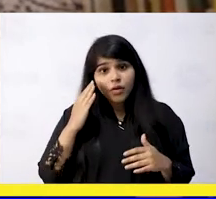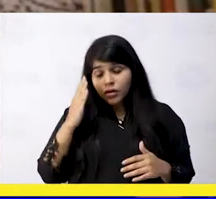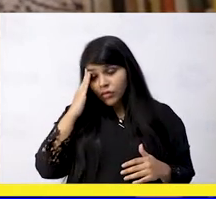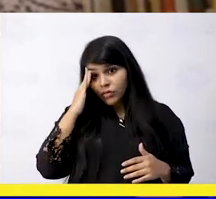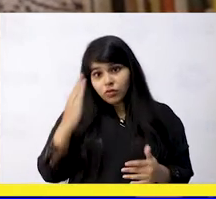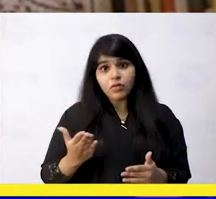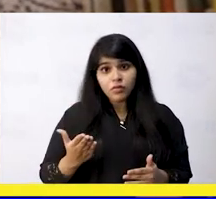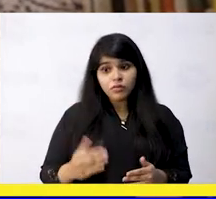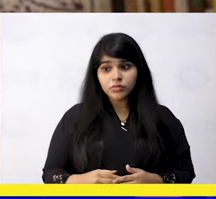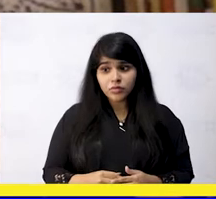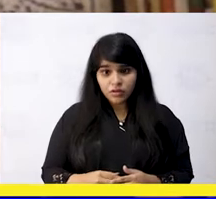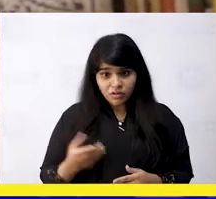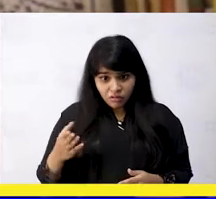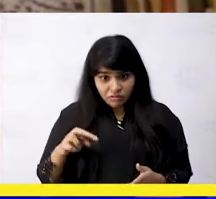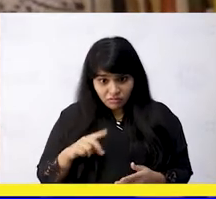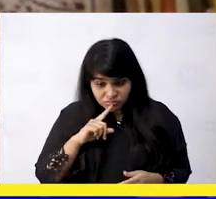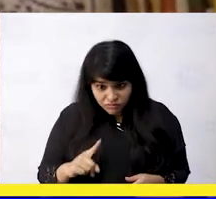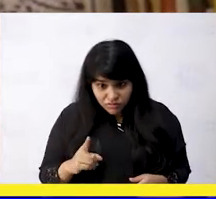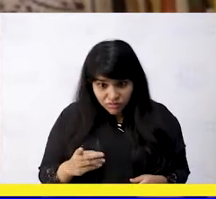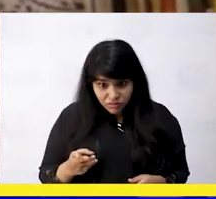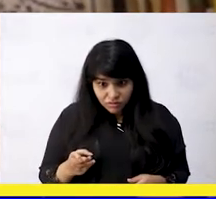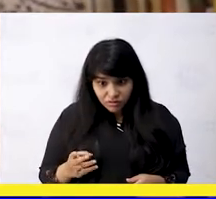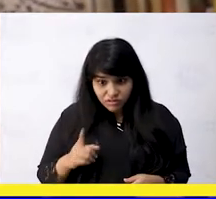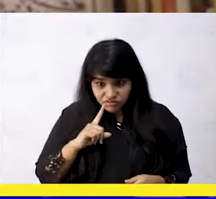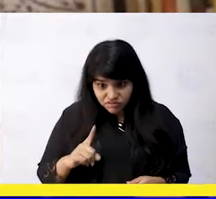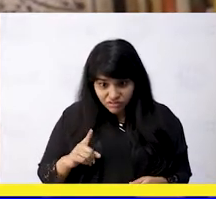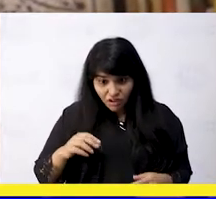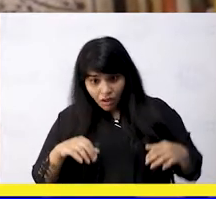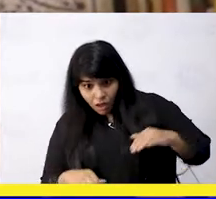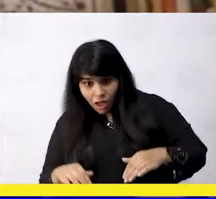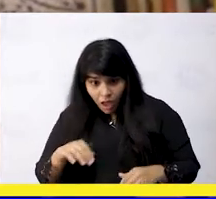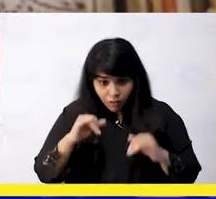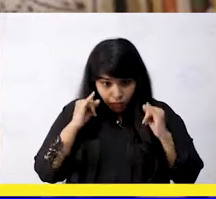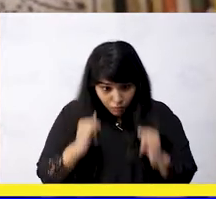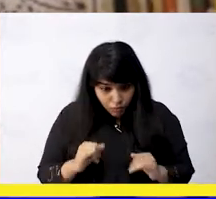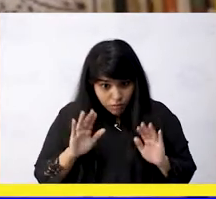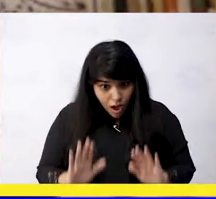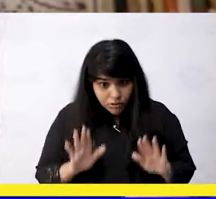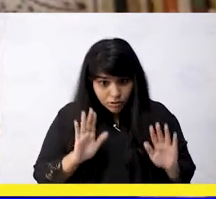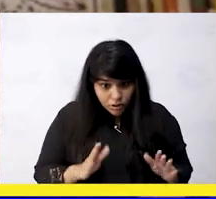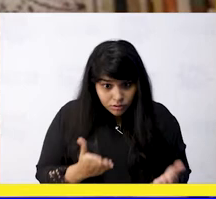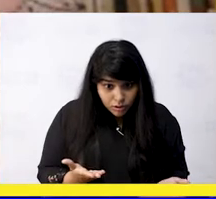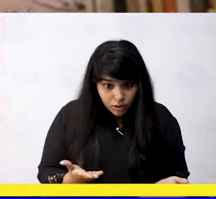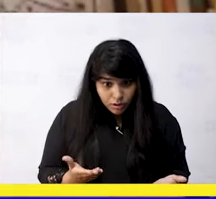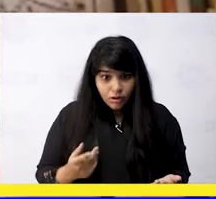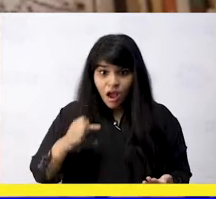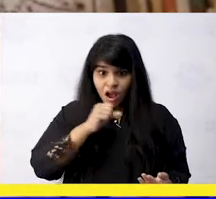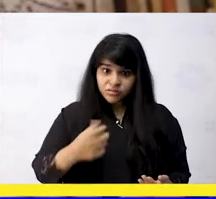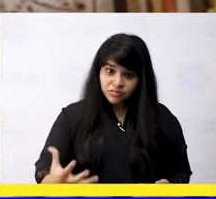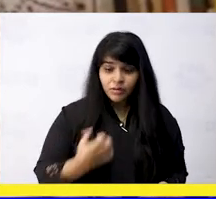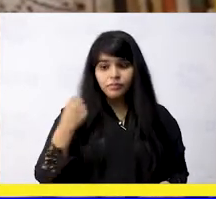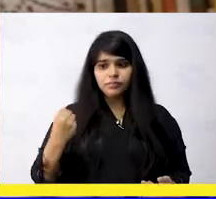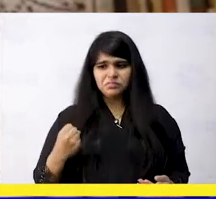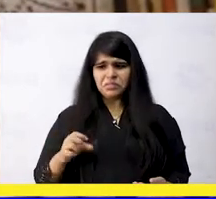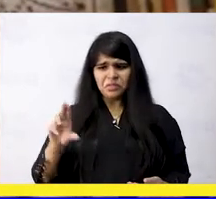"Oh my God," said the hare. "Are you for real? Are you really going to move that slowly all the way? Let me just get you your